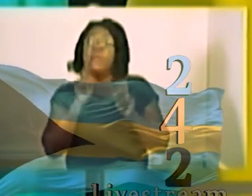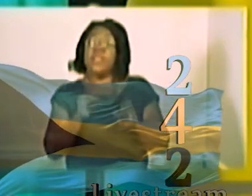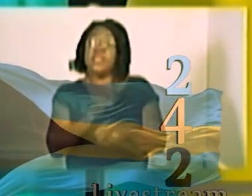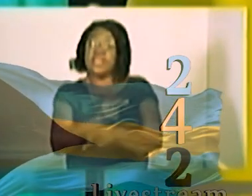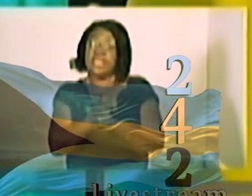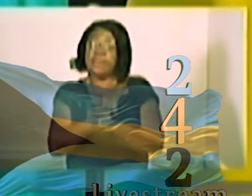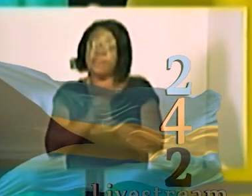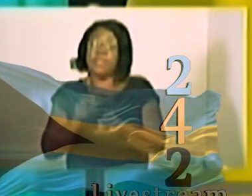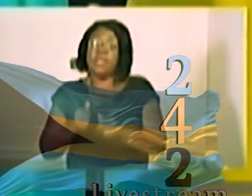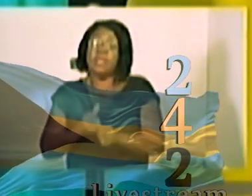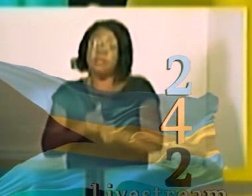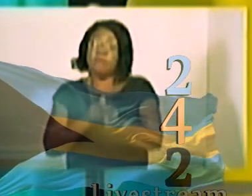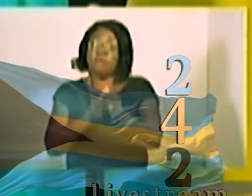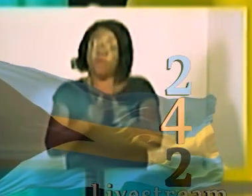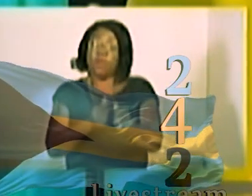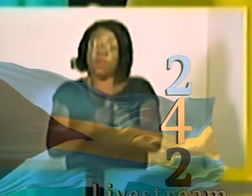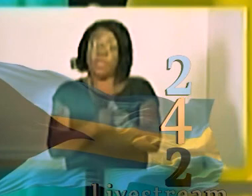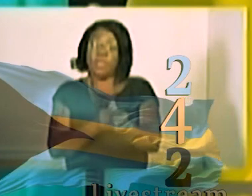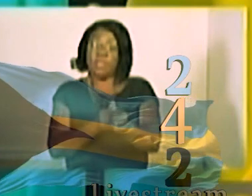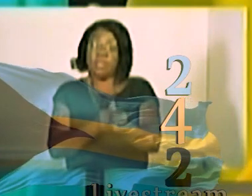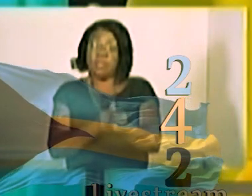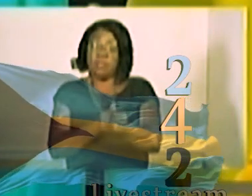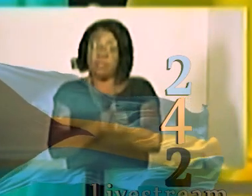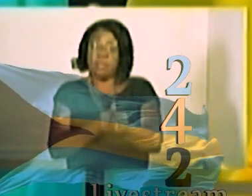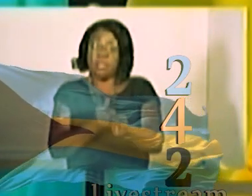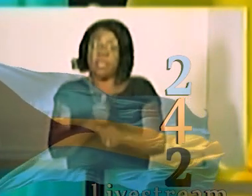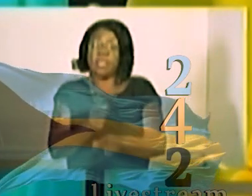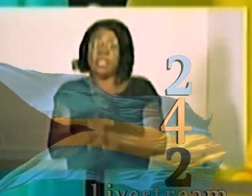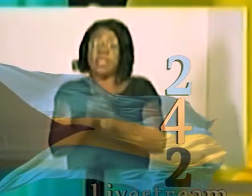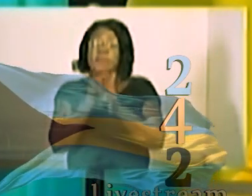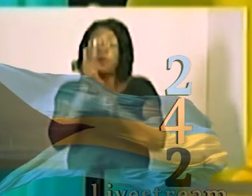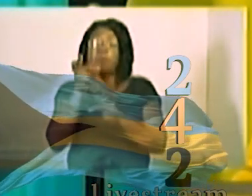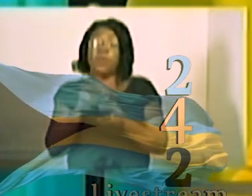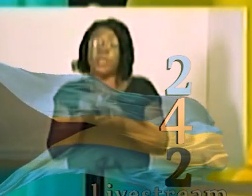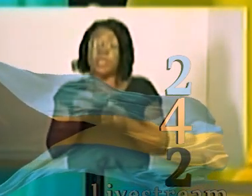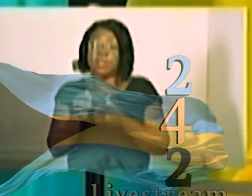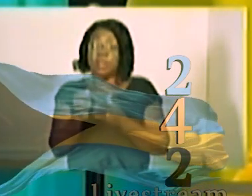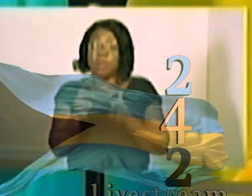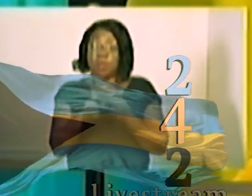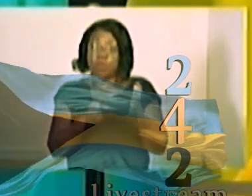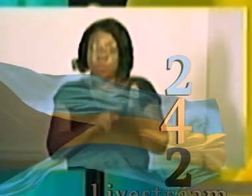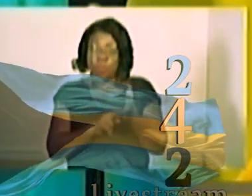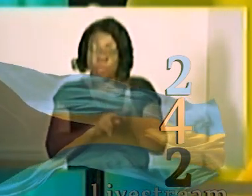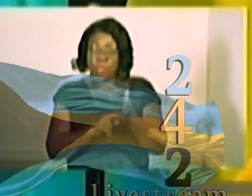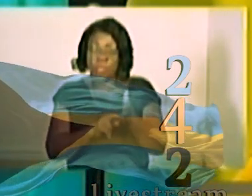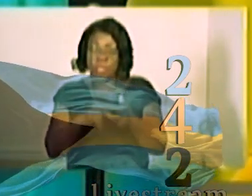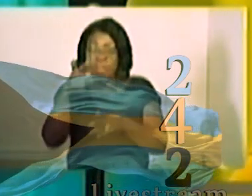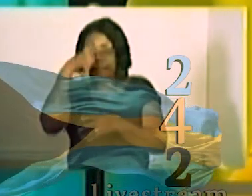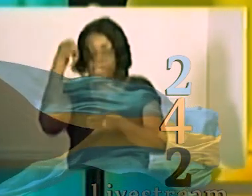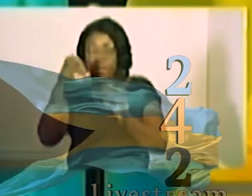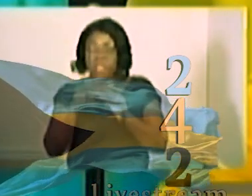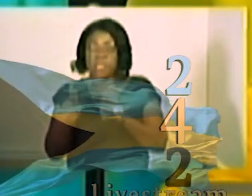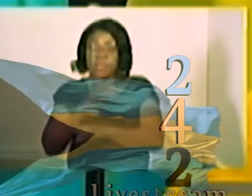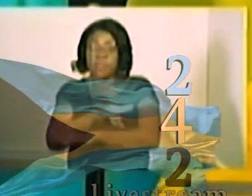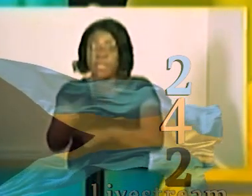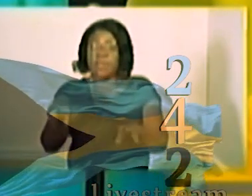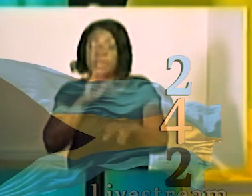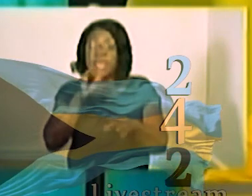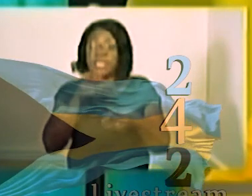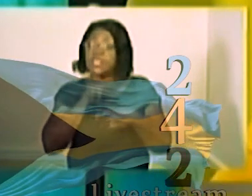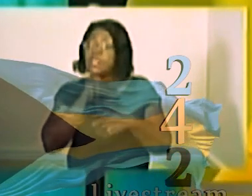keep up with the guidance. because the pandemic is not